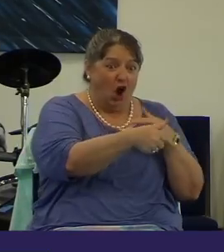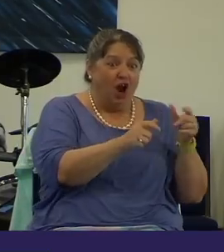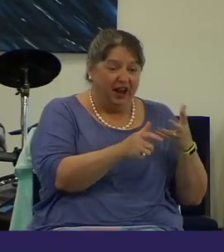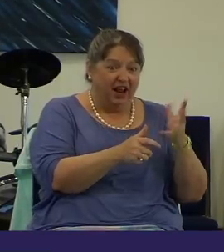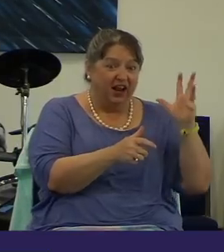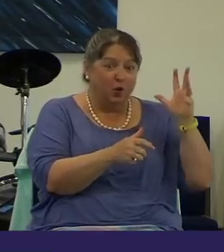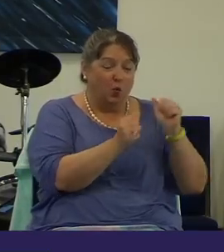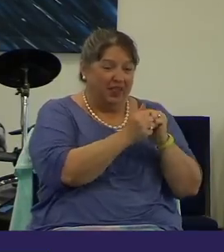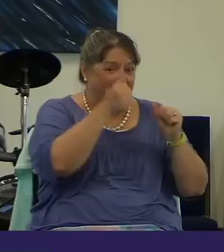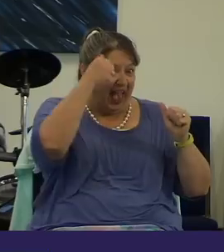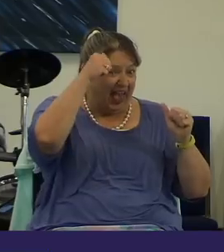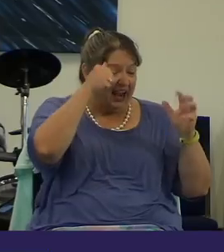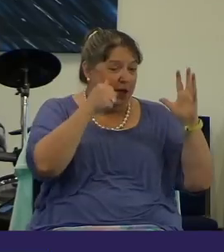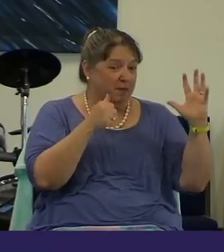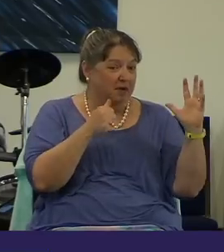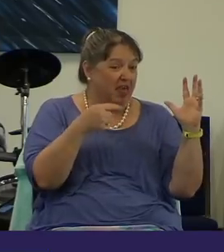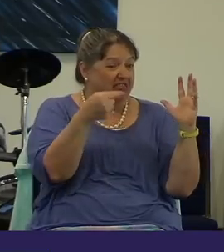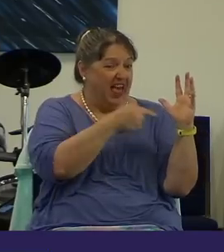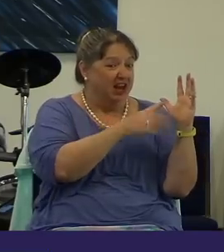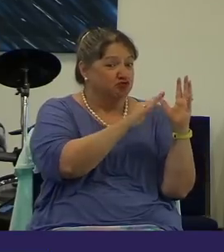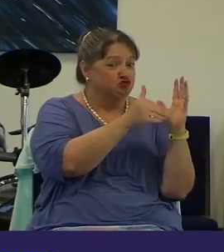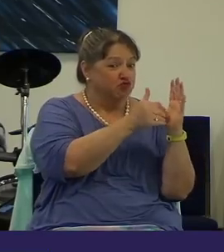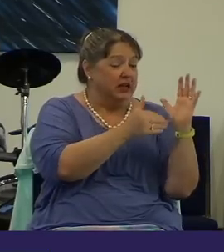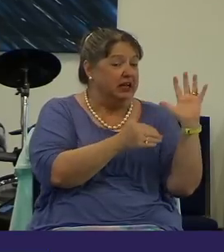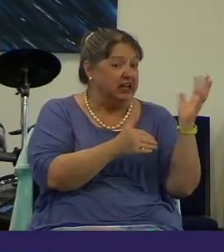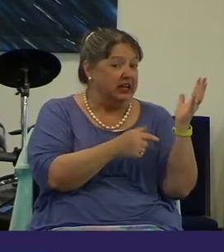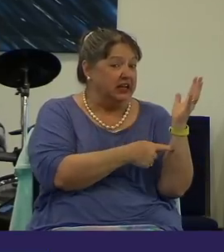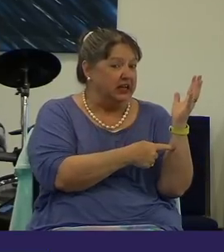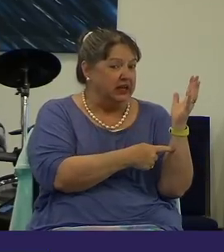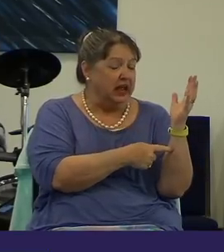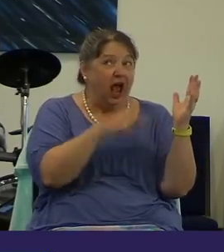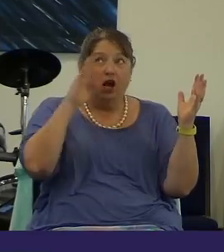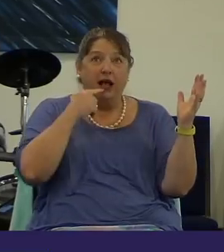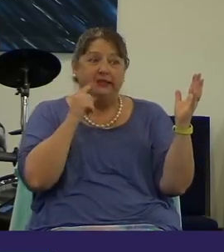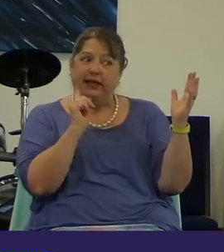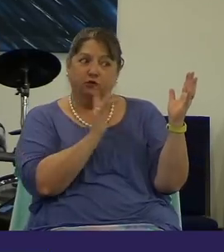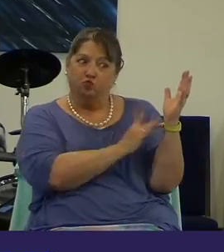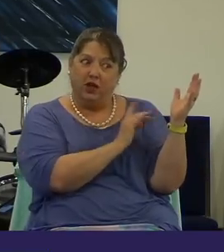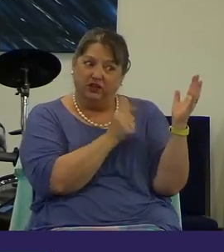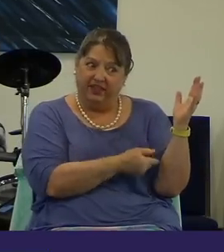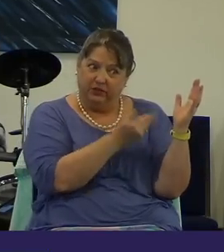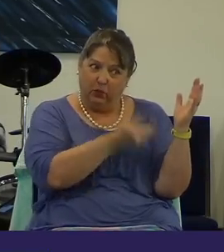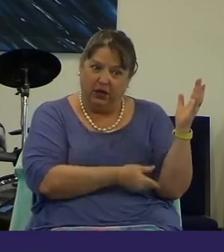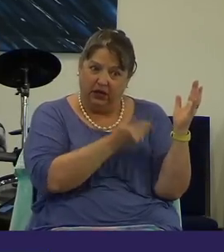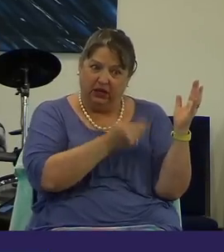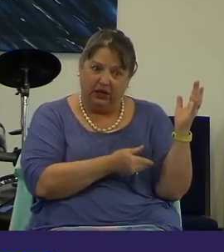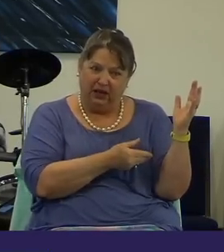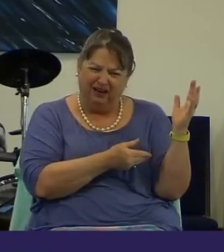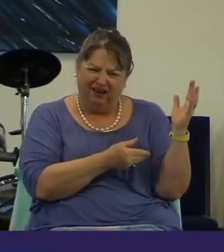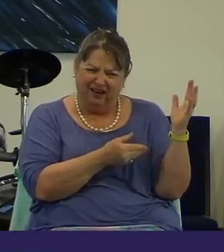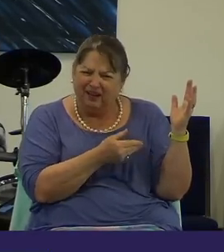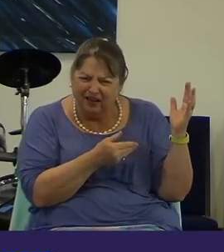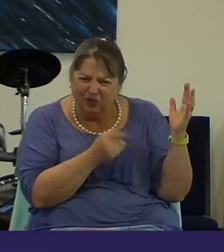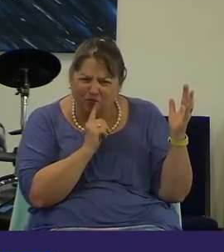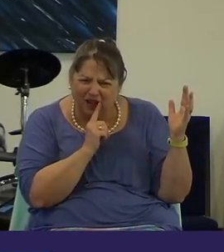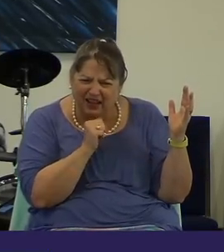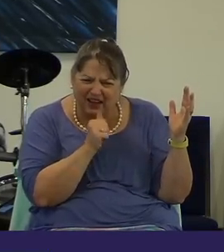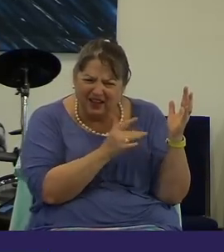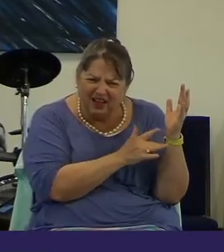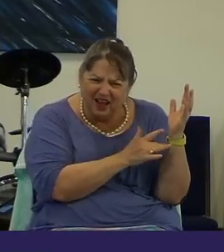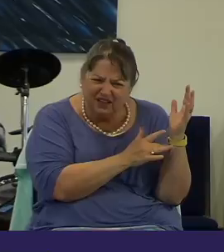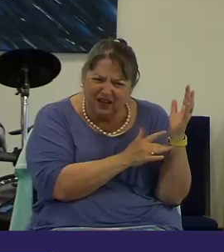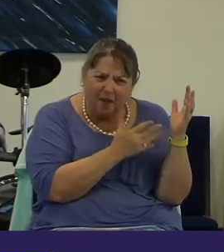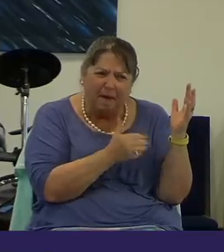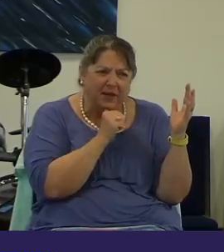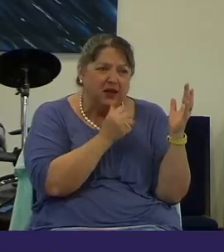was this tree that was this tree that they were told not to touch. Well, were they told not to touch it? Maybe they were